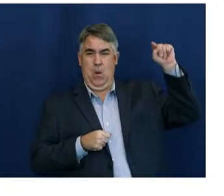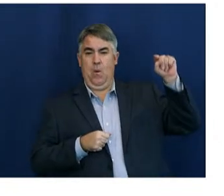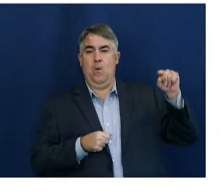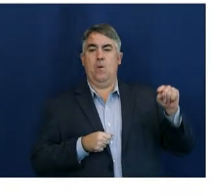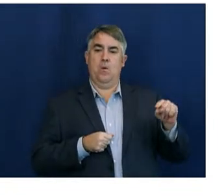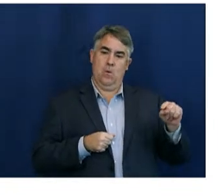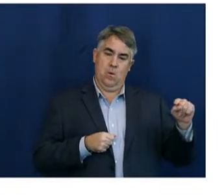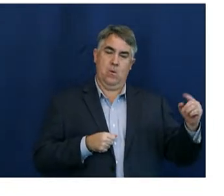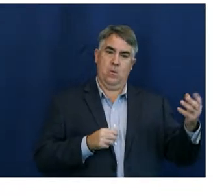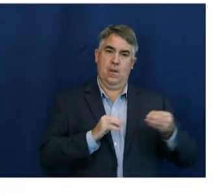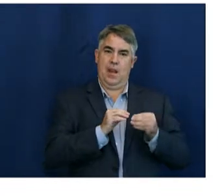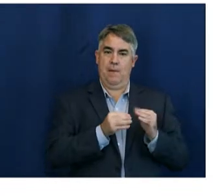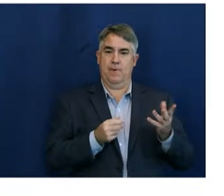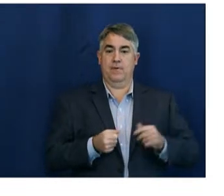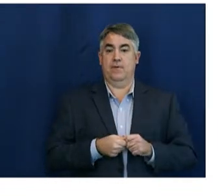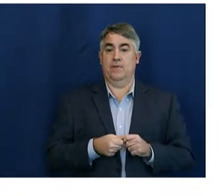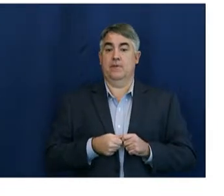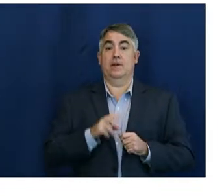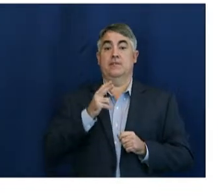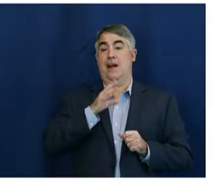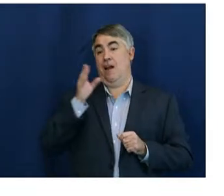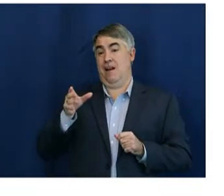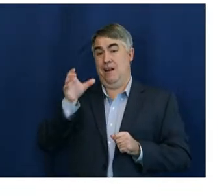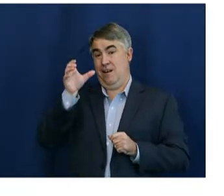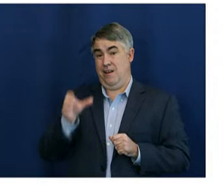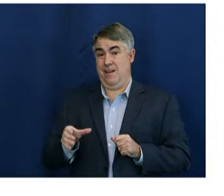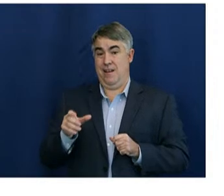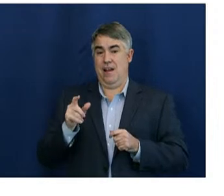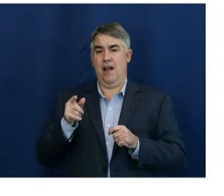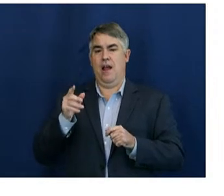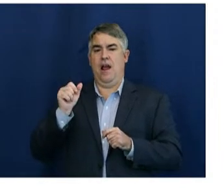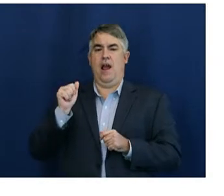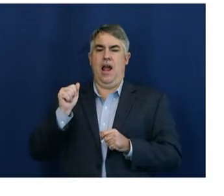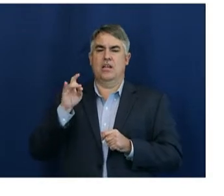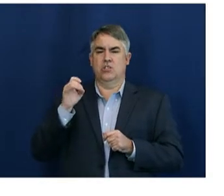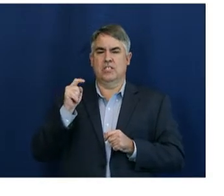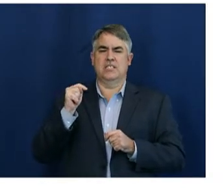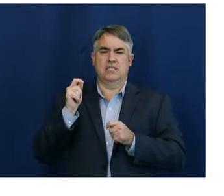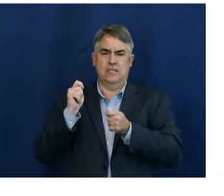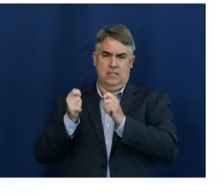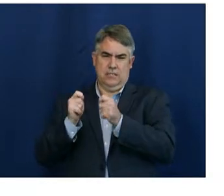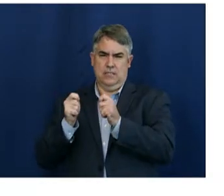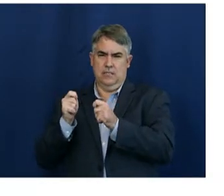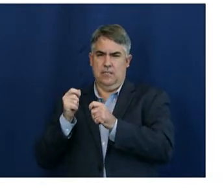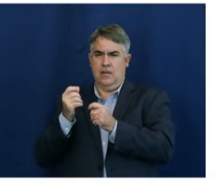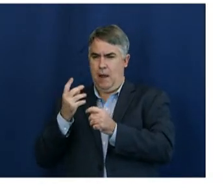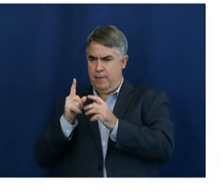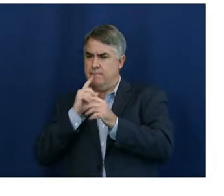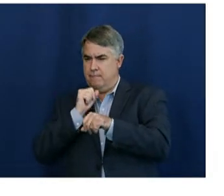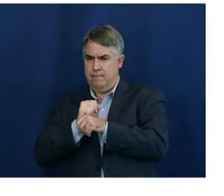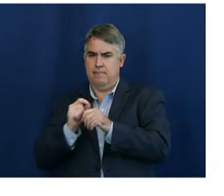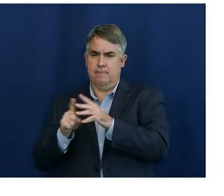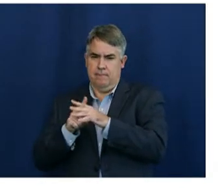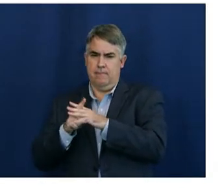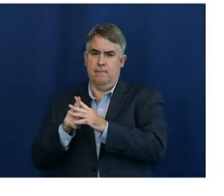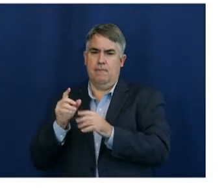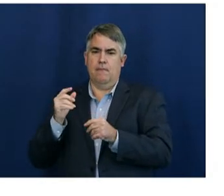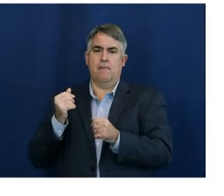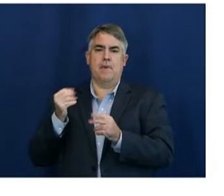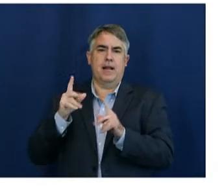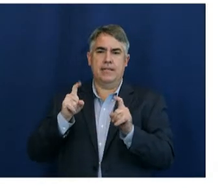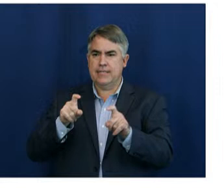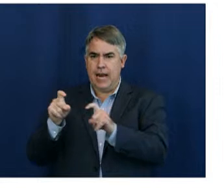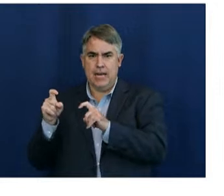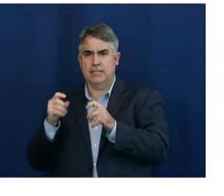67. The second chart over is our adjusted case rate, and this is where we get the adjustment based on how many tests we're doing. We're doing considerably